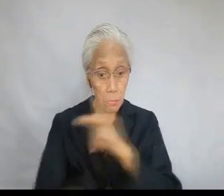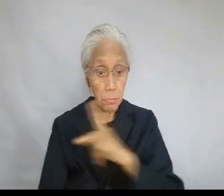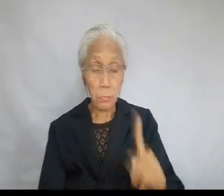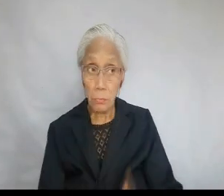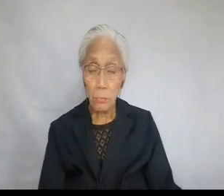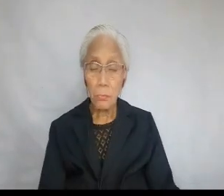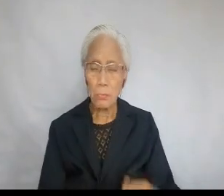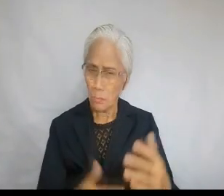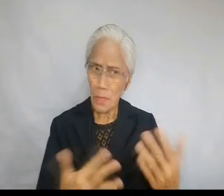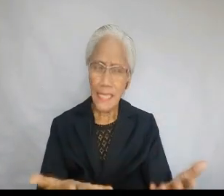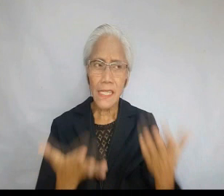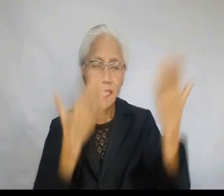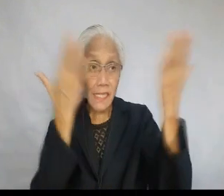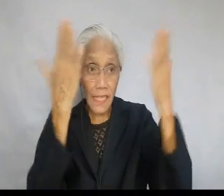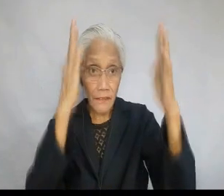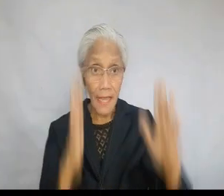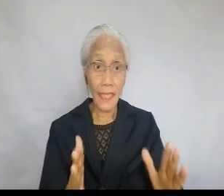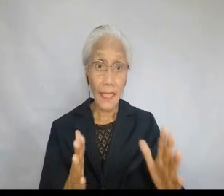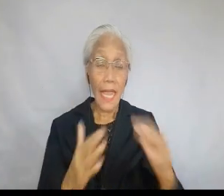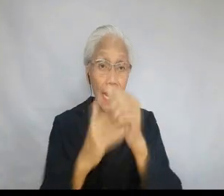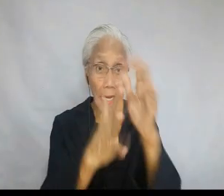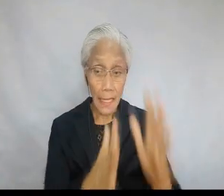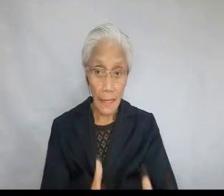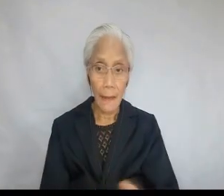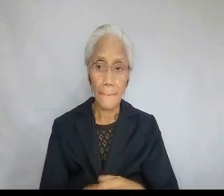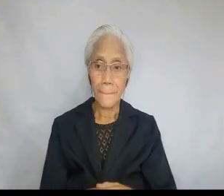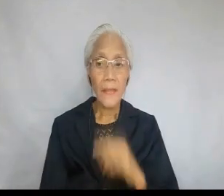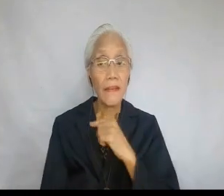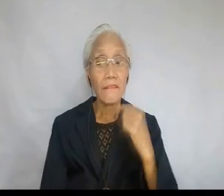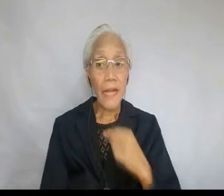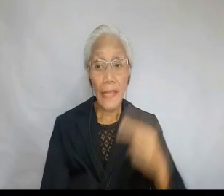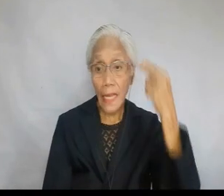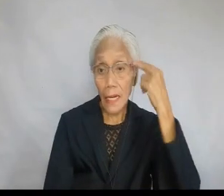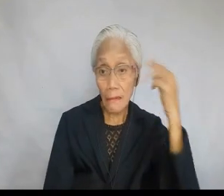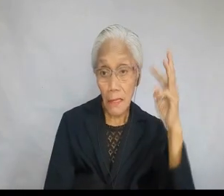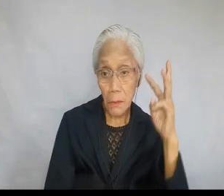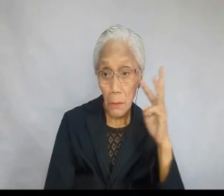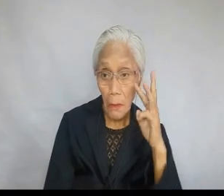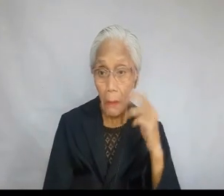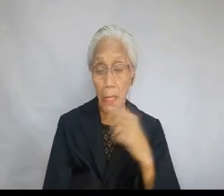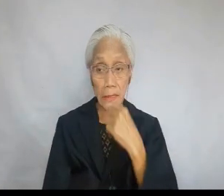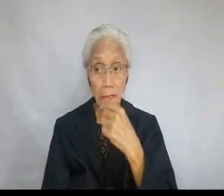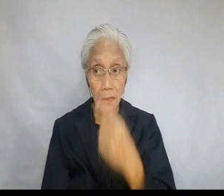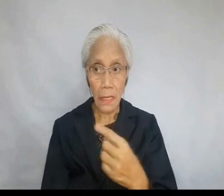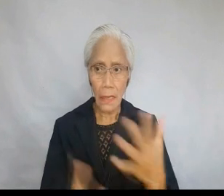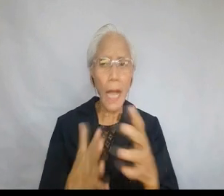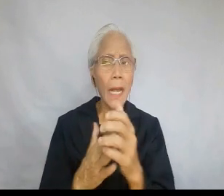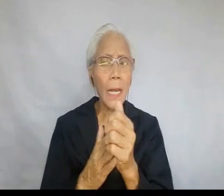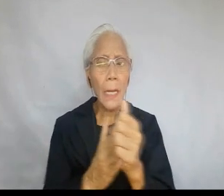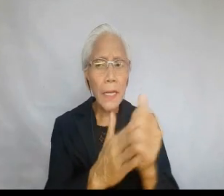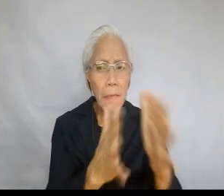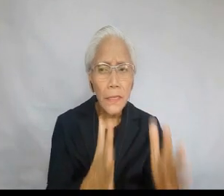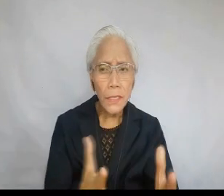Being called to kingship is finally being a servant leader. Father Henry J.M. Nguyen said,